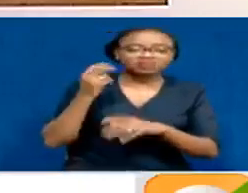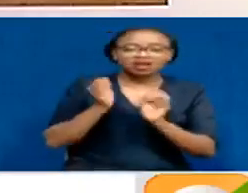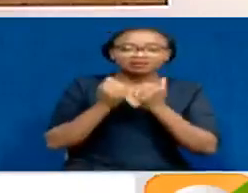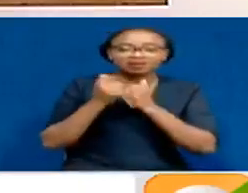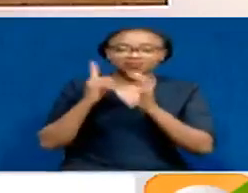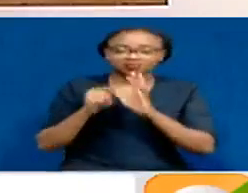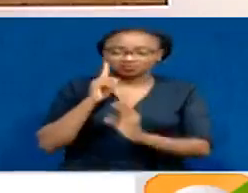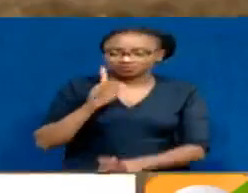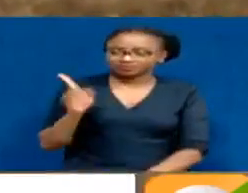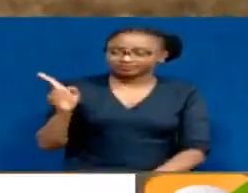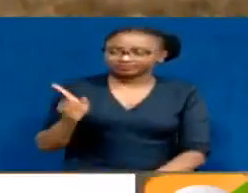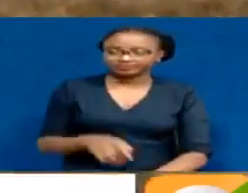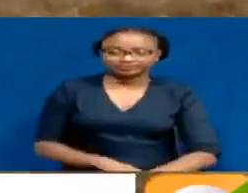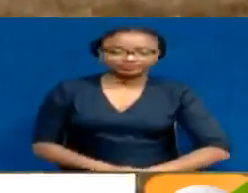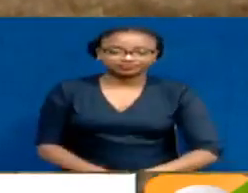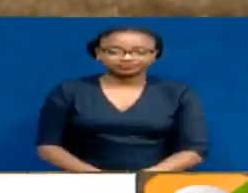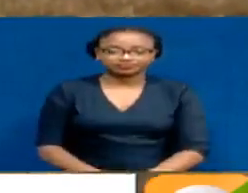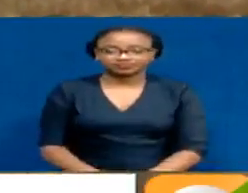Naivasha.